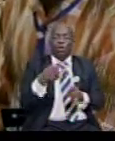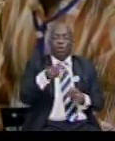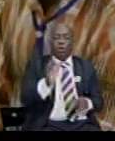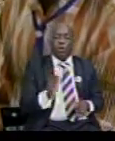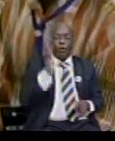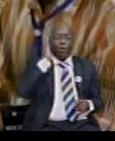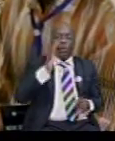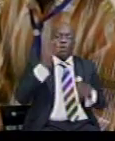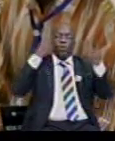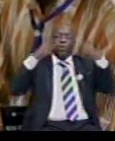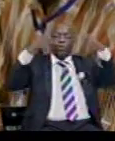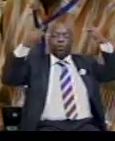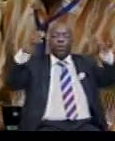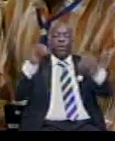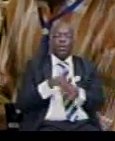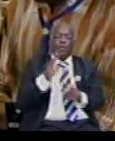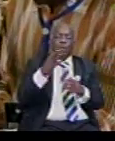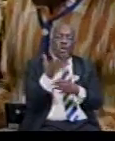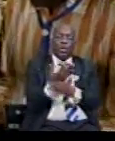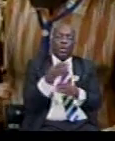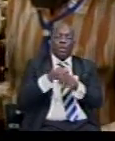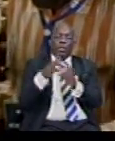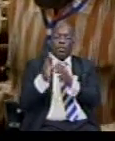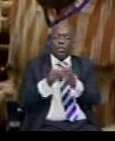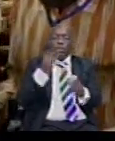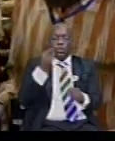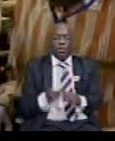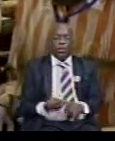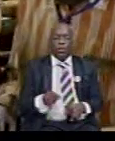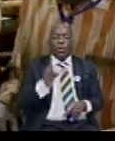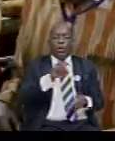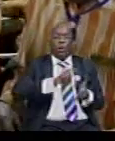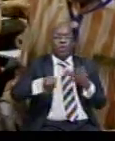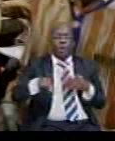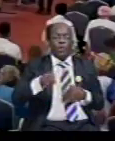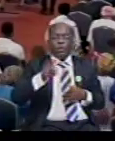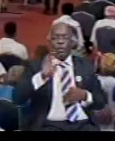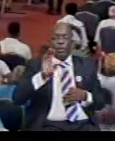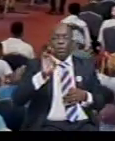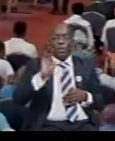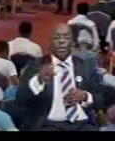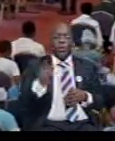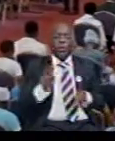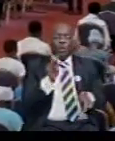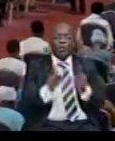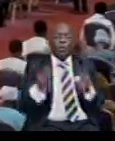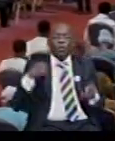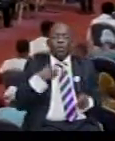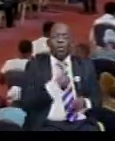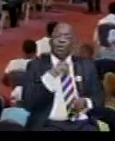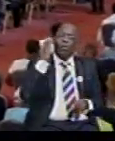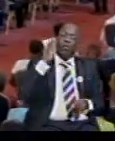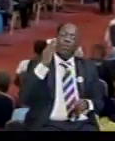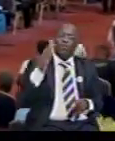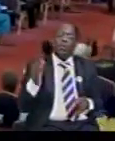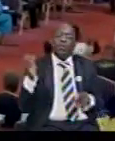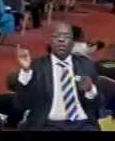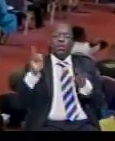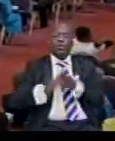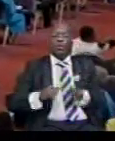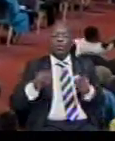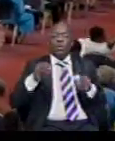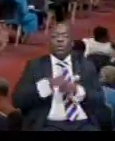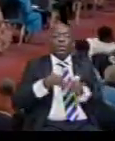verse 7. Verse 7 tells us the people we're ministering to in this end